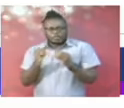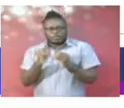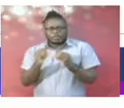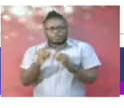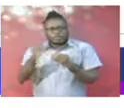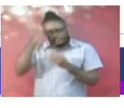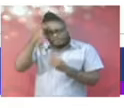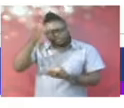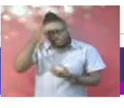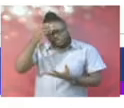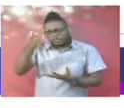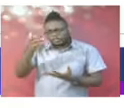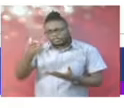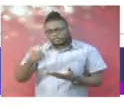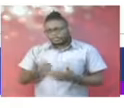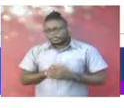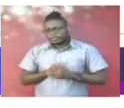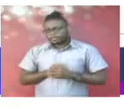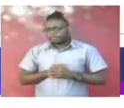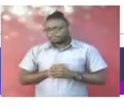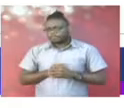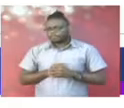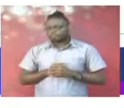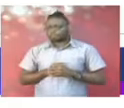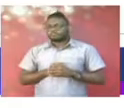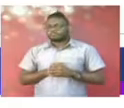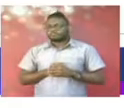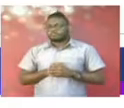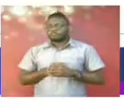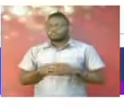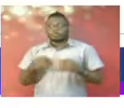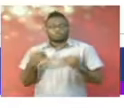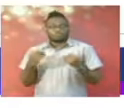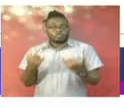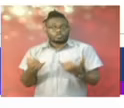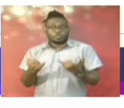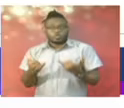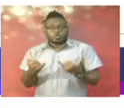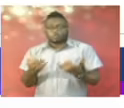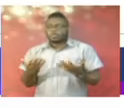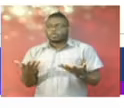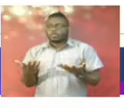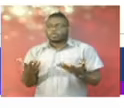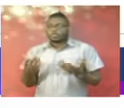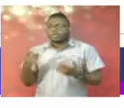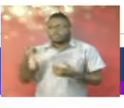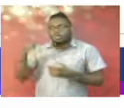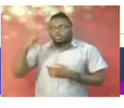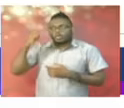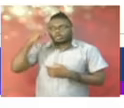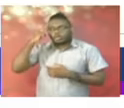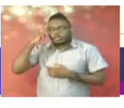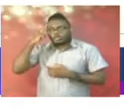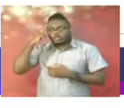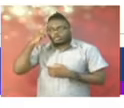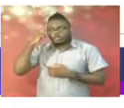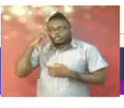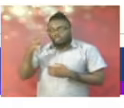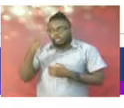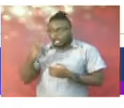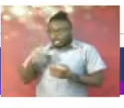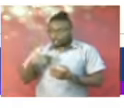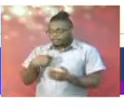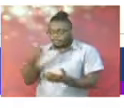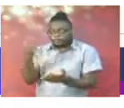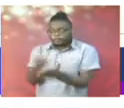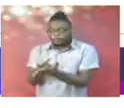month authorized the use of IL-6 receptor blockers for COVID patients. How many have so far been administered this particular treatment,